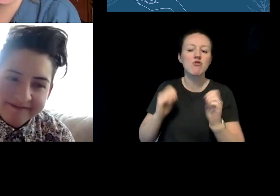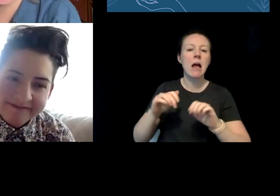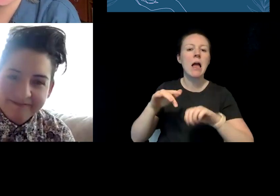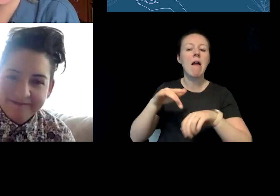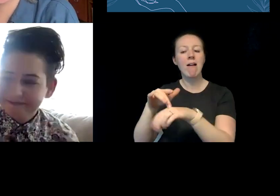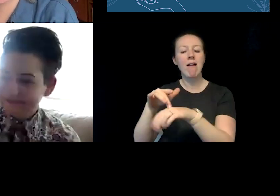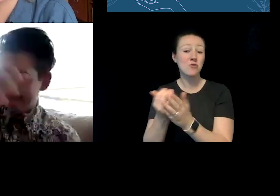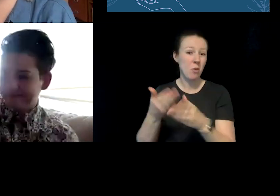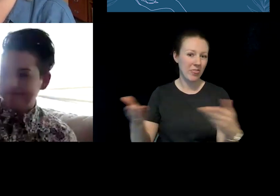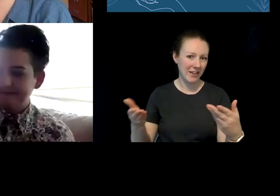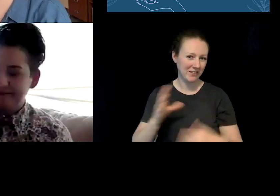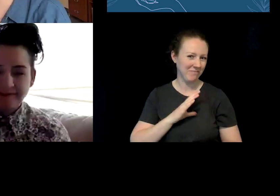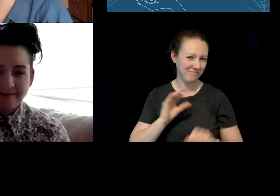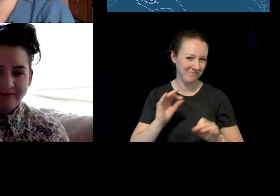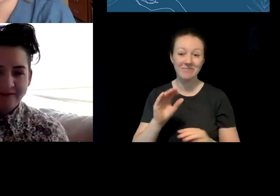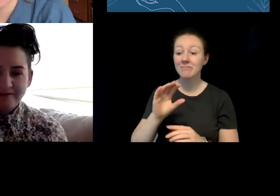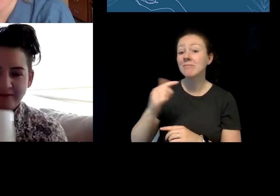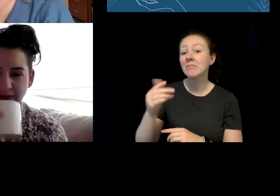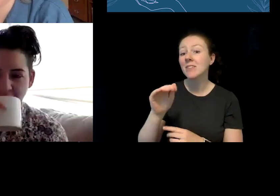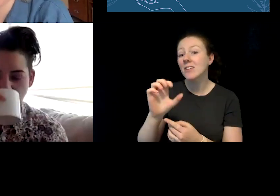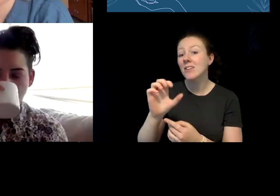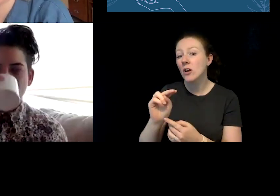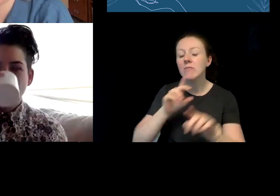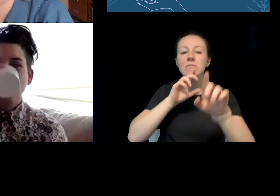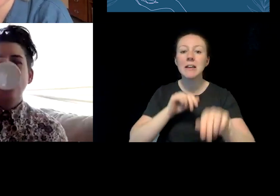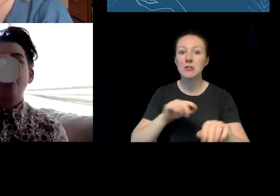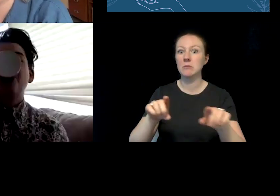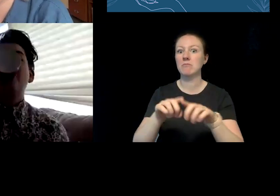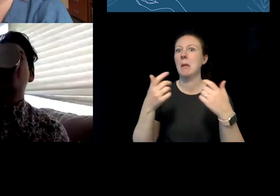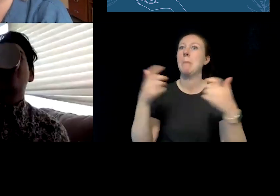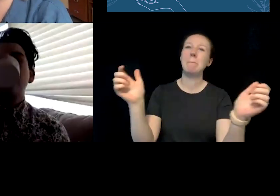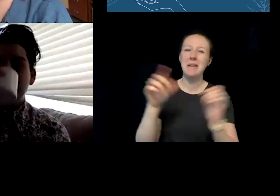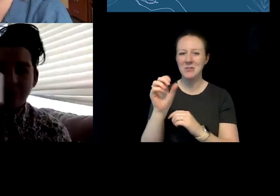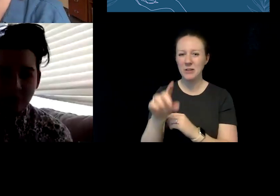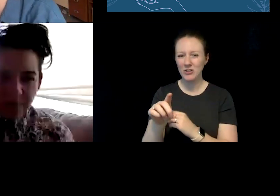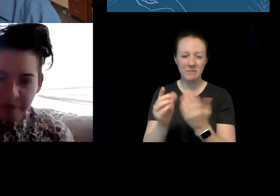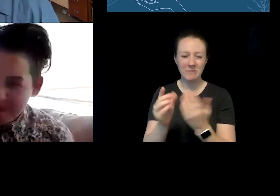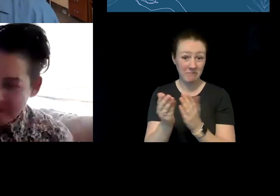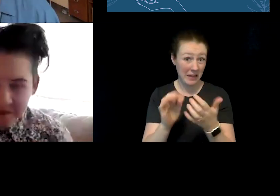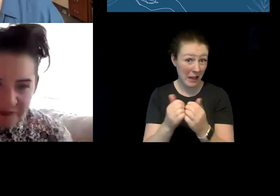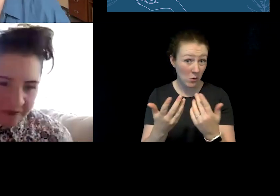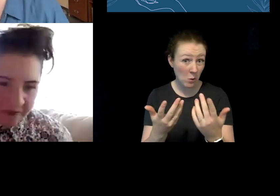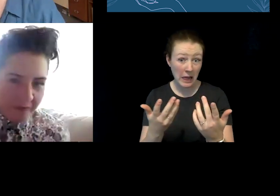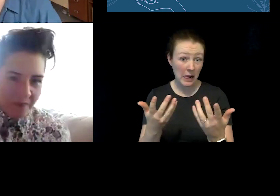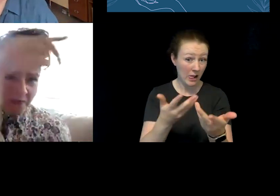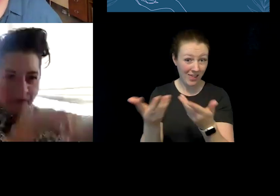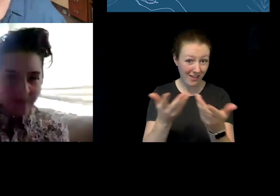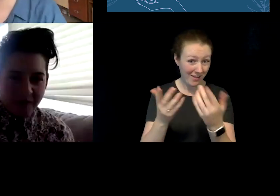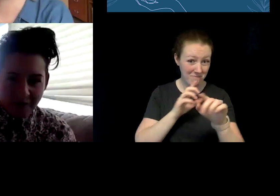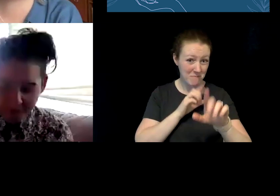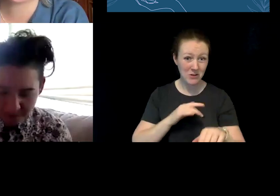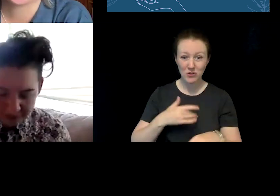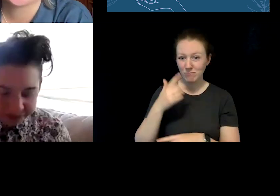Shawn, over to you to answer this very big question. So in any way, shape, or form you want to kind of tackle it, please feel